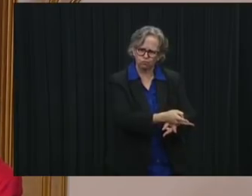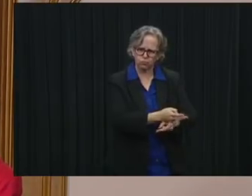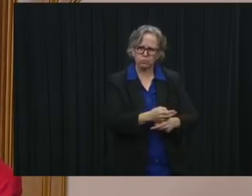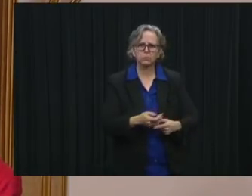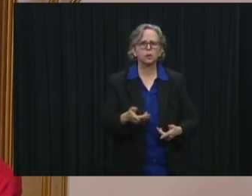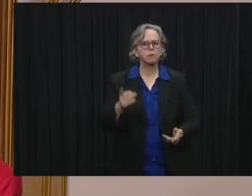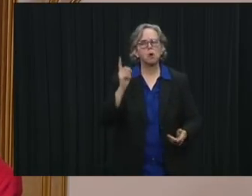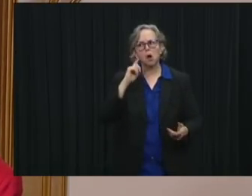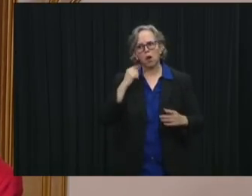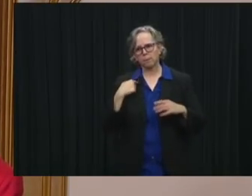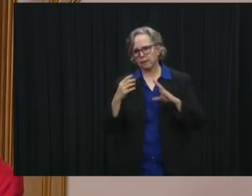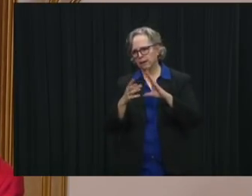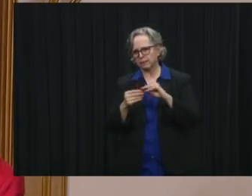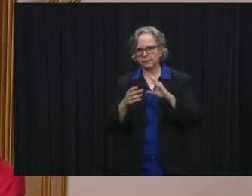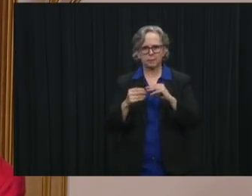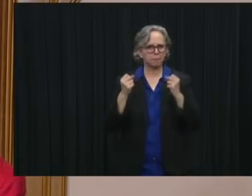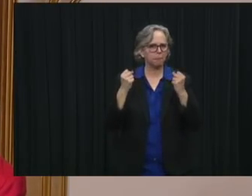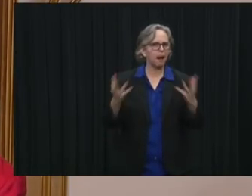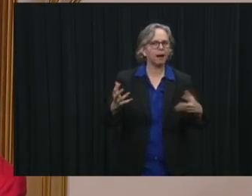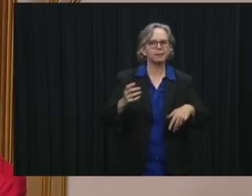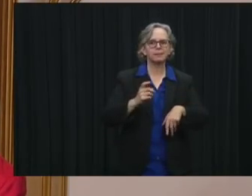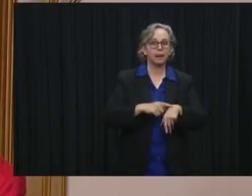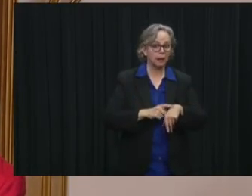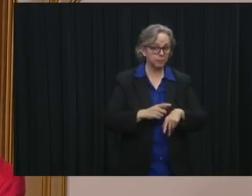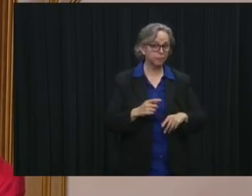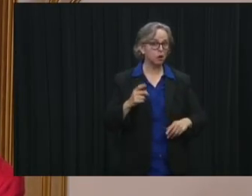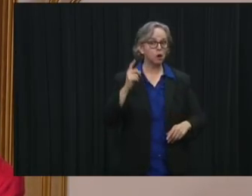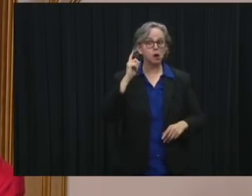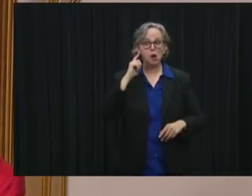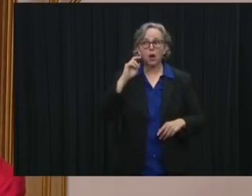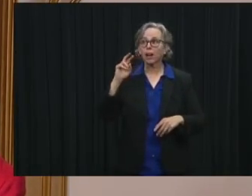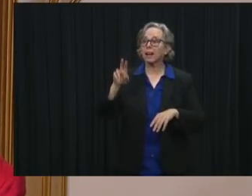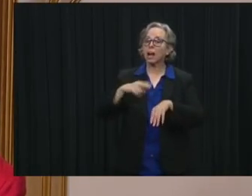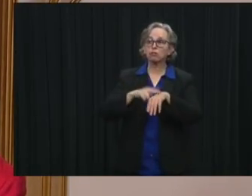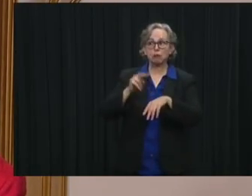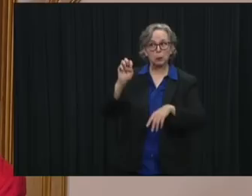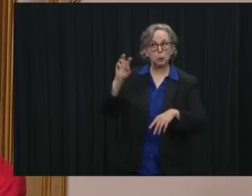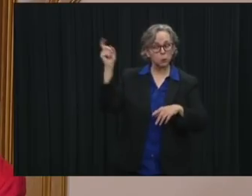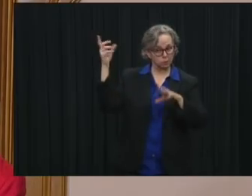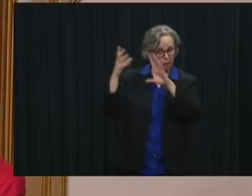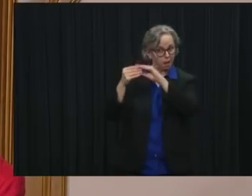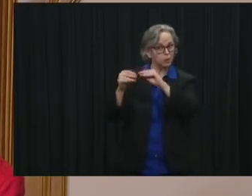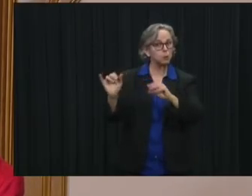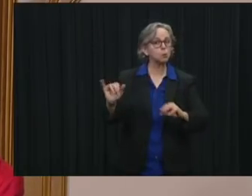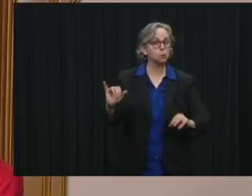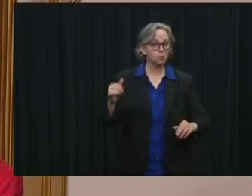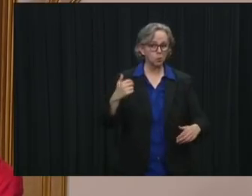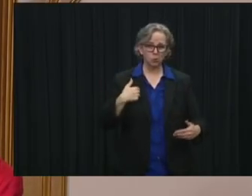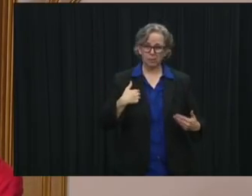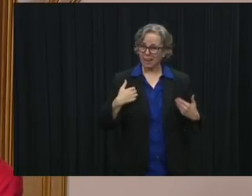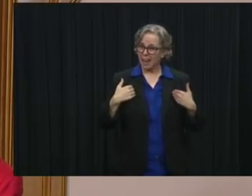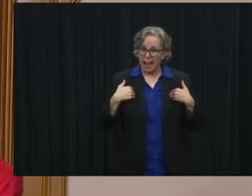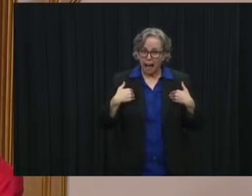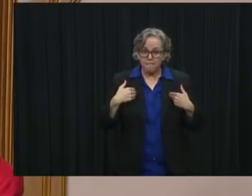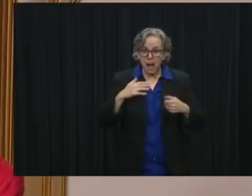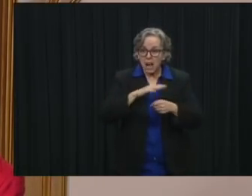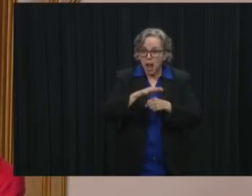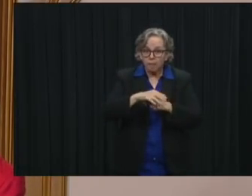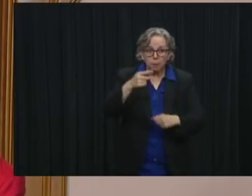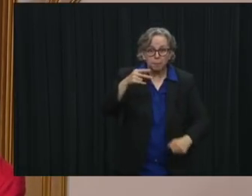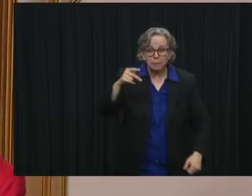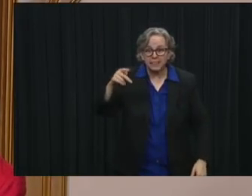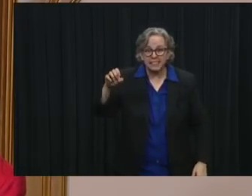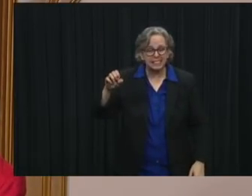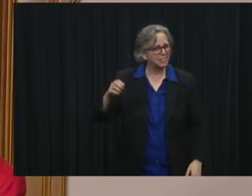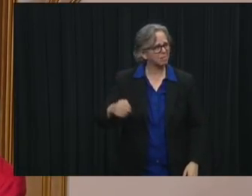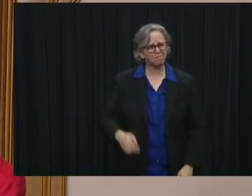many, many times, and you've heard it on the national news as well, PPE, personal protective equipment. These are masks,